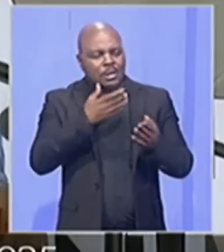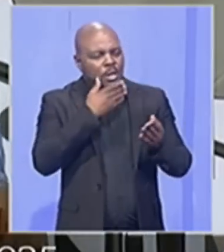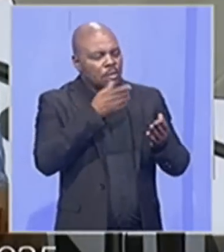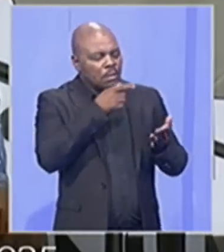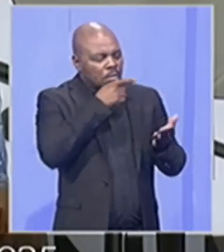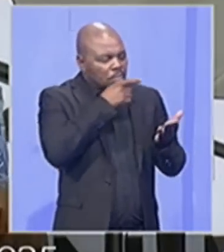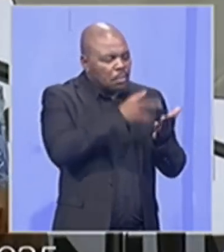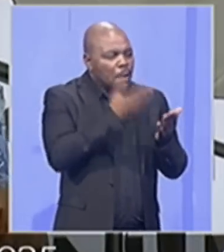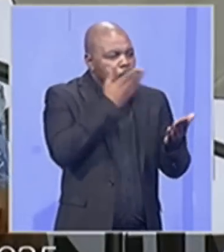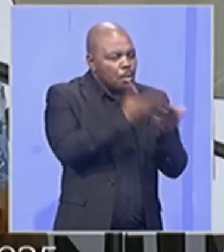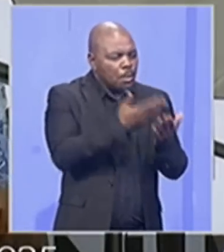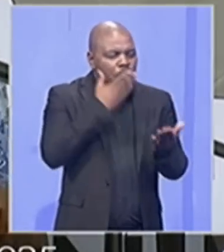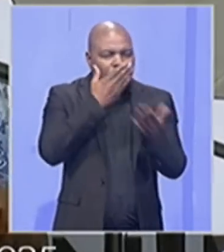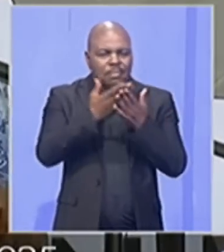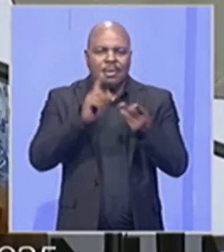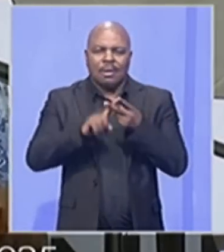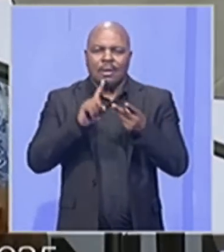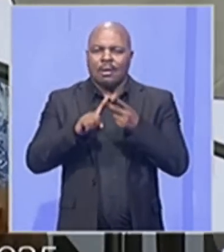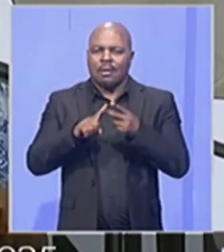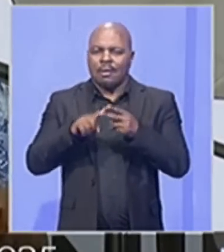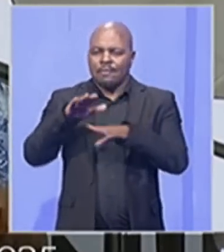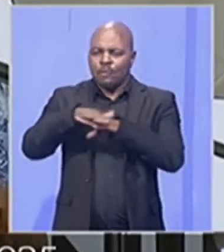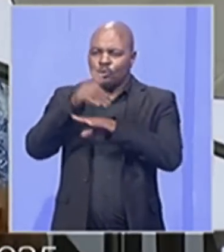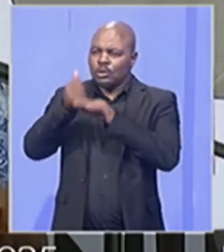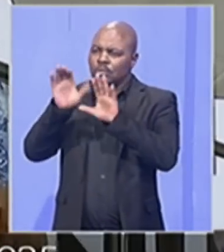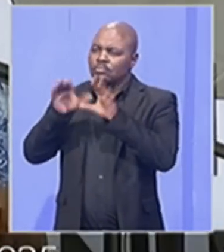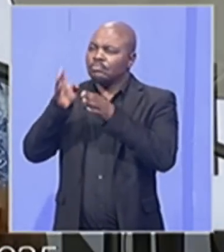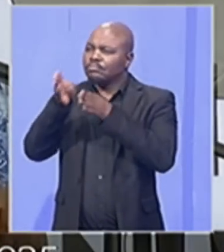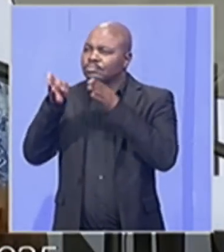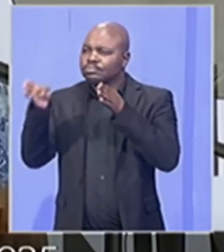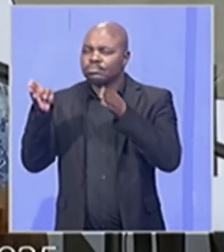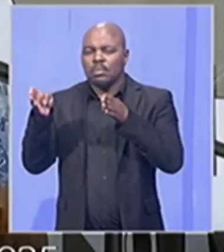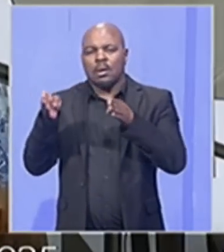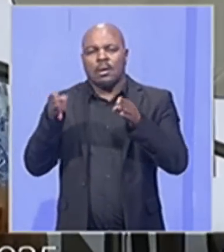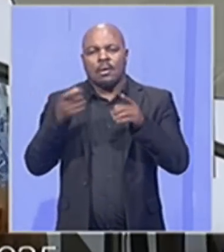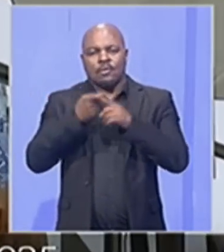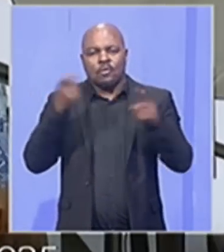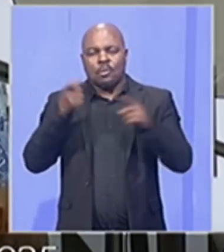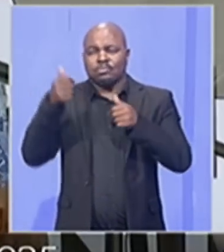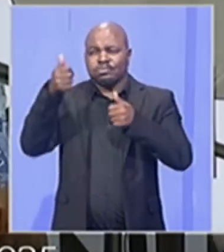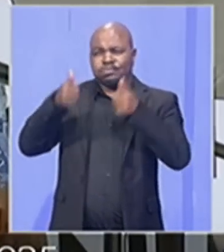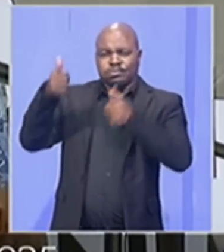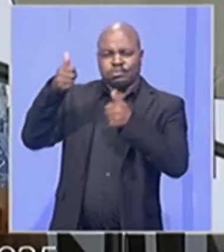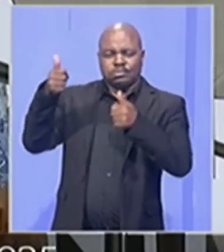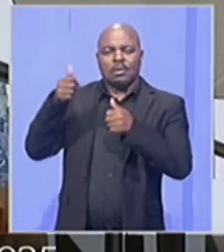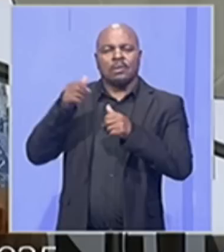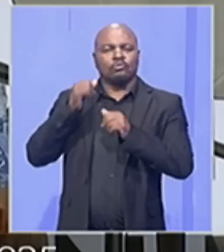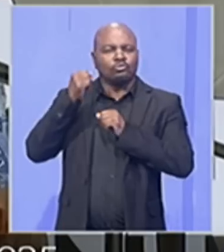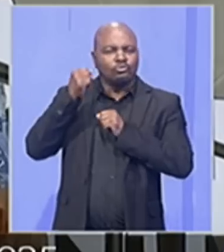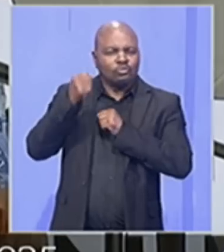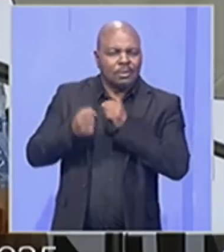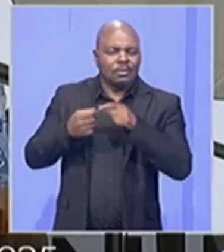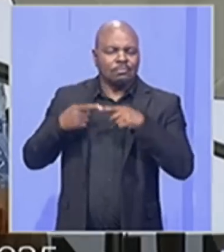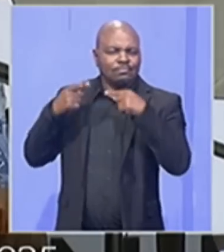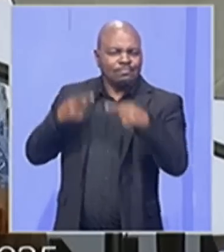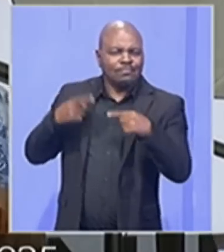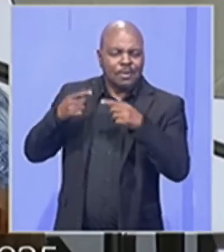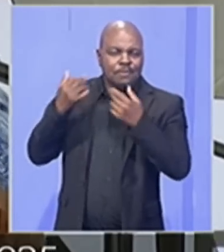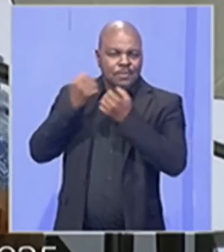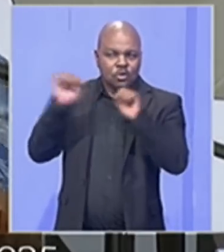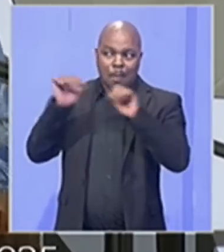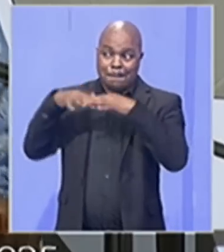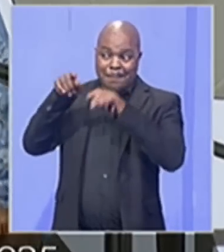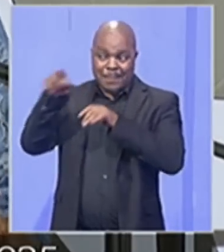including foundations that were established by the stalwarts of our struggle for freedom.